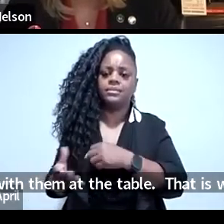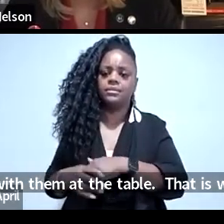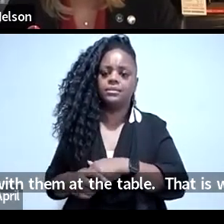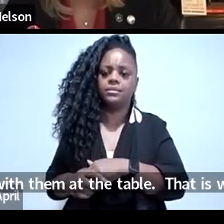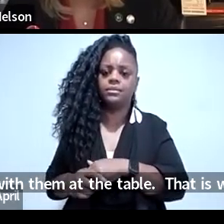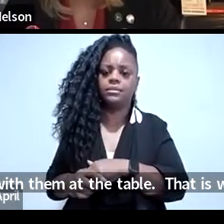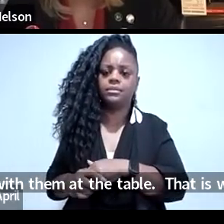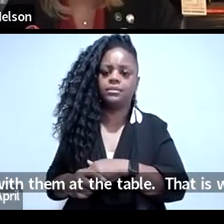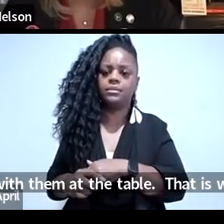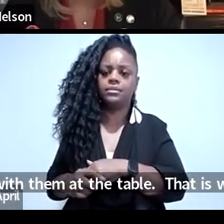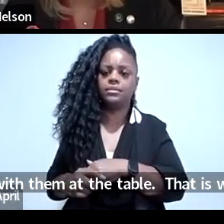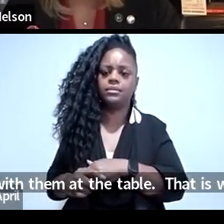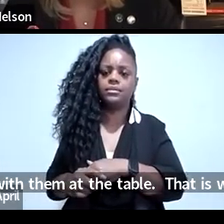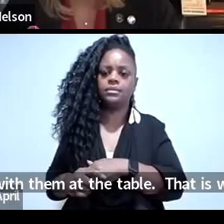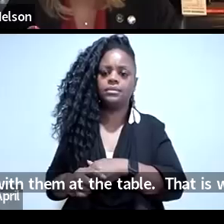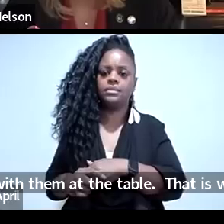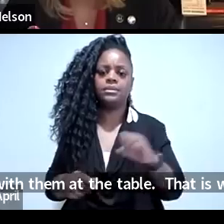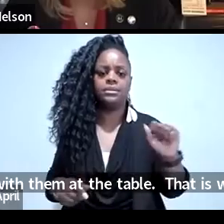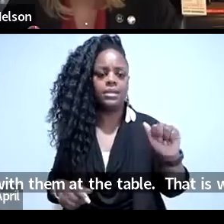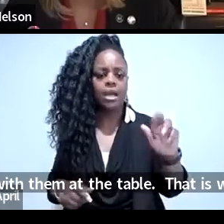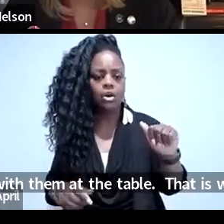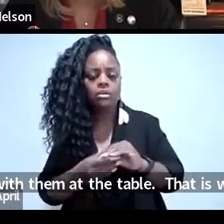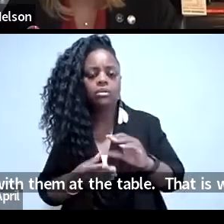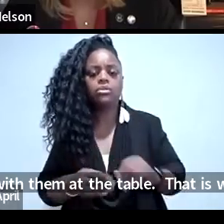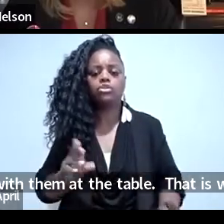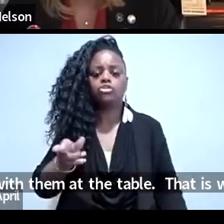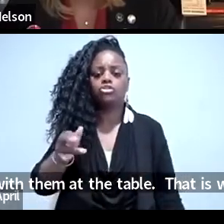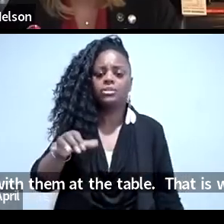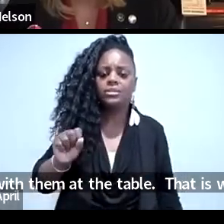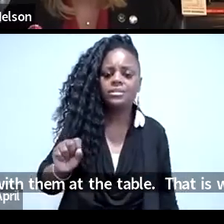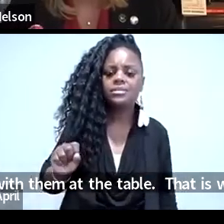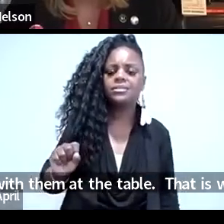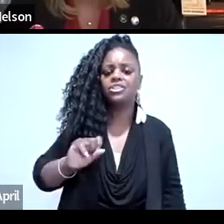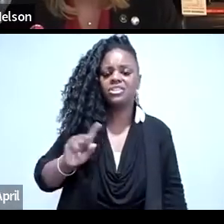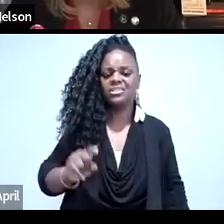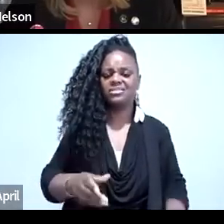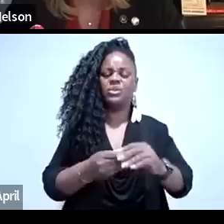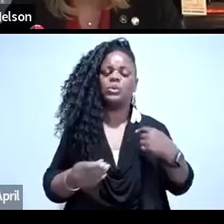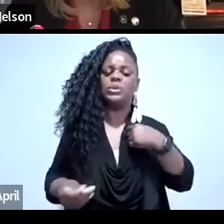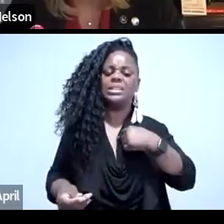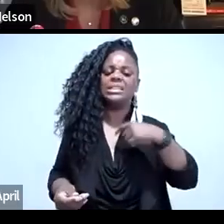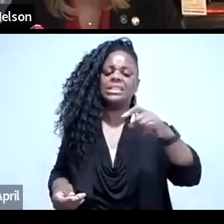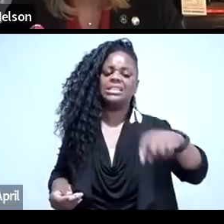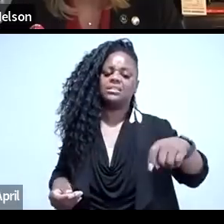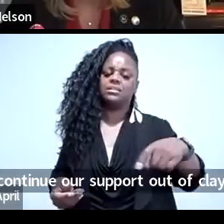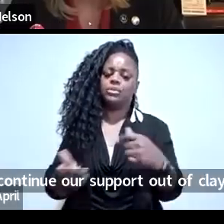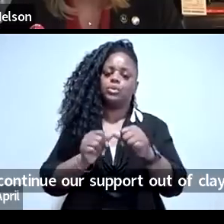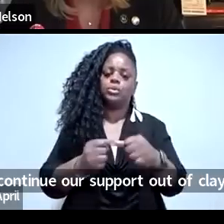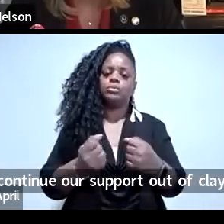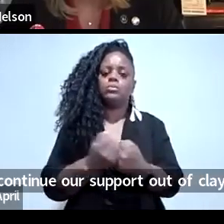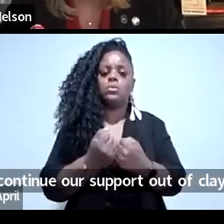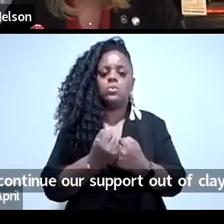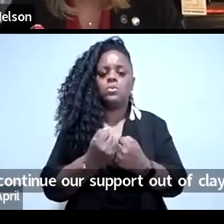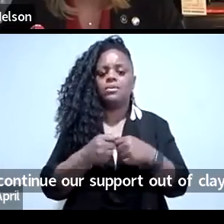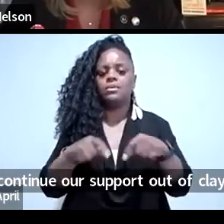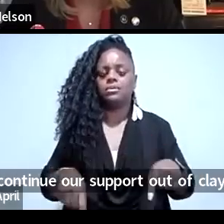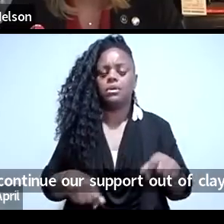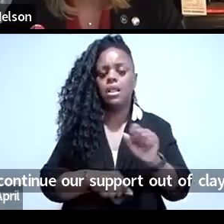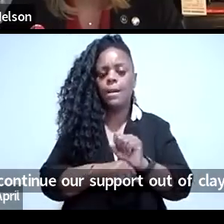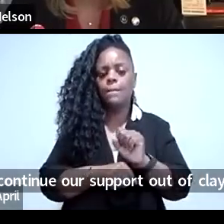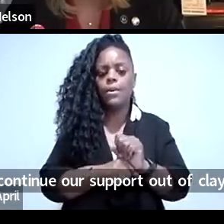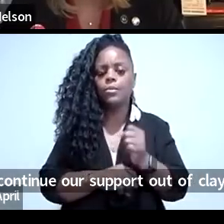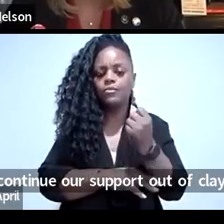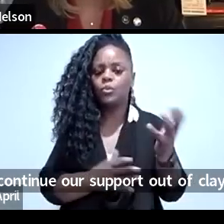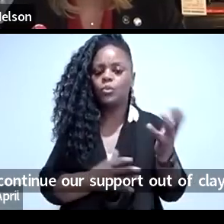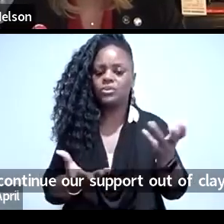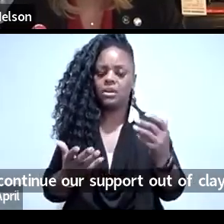are supported adequately by a labor movement which does have a lot of resources that should be put into your endeavors